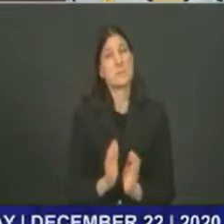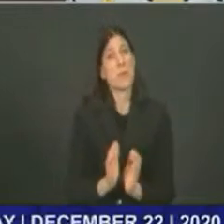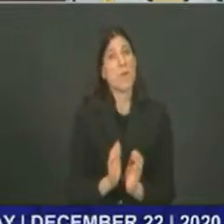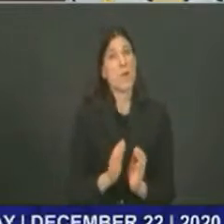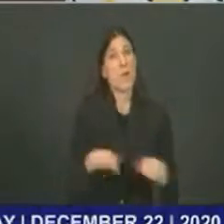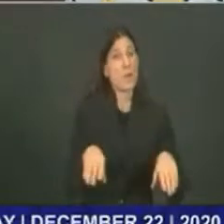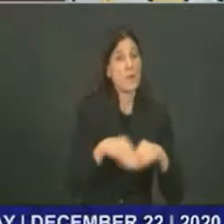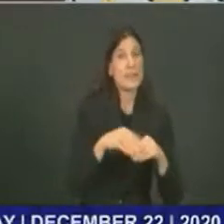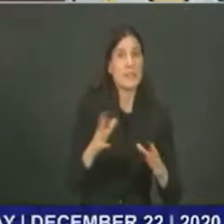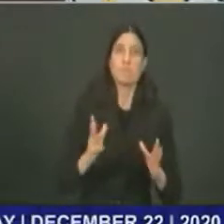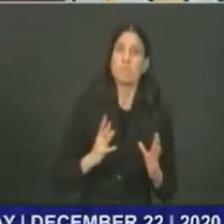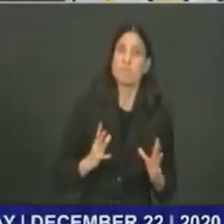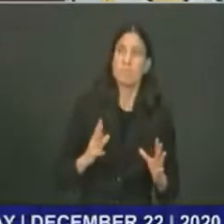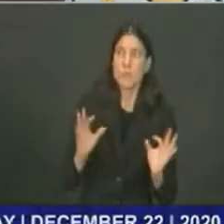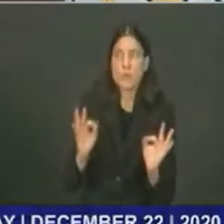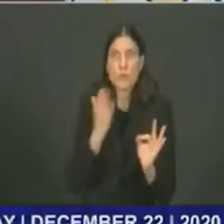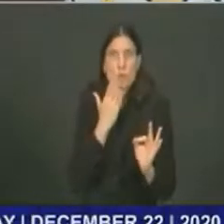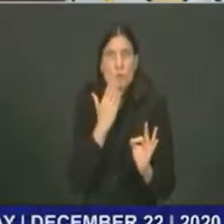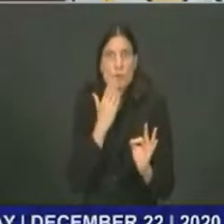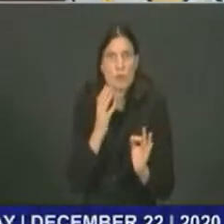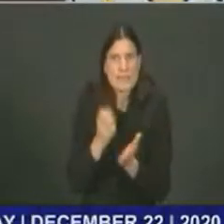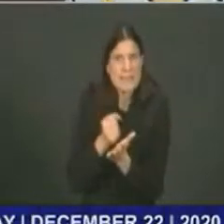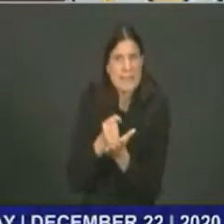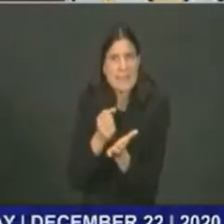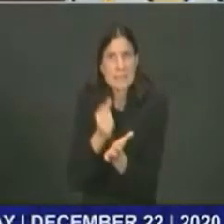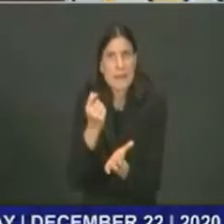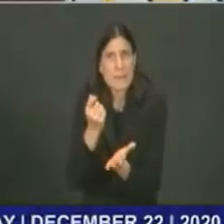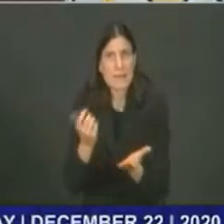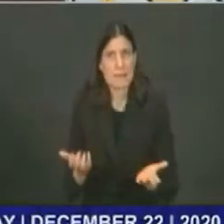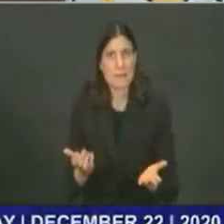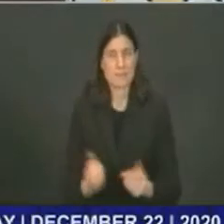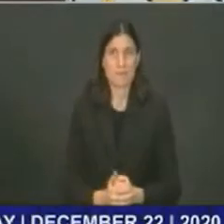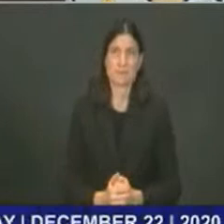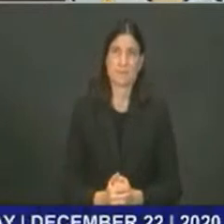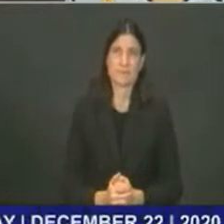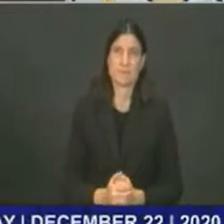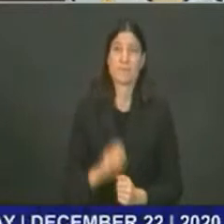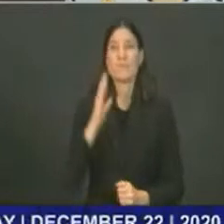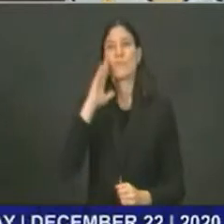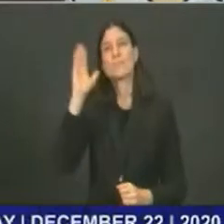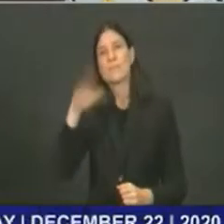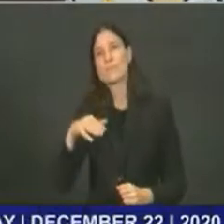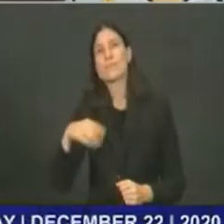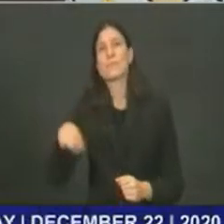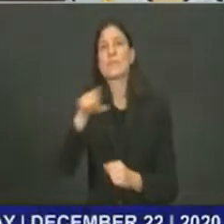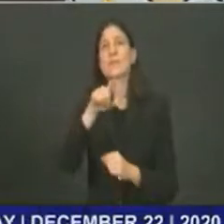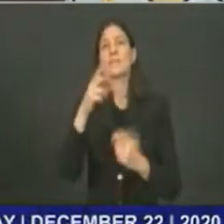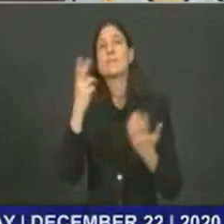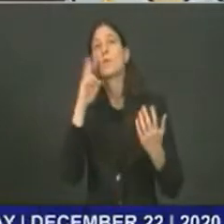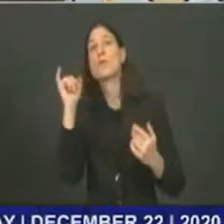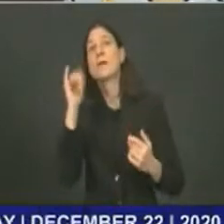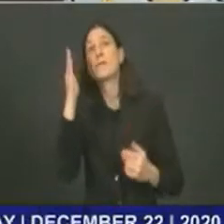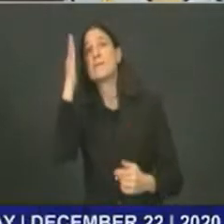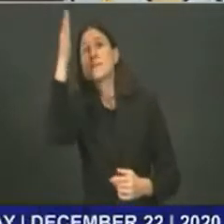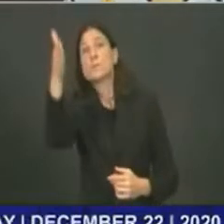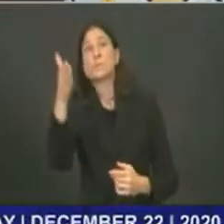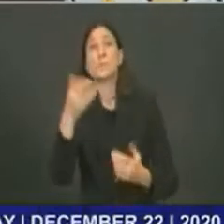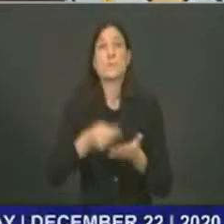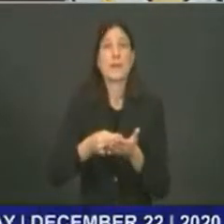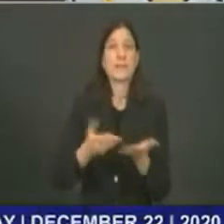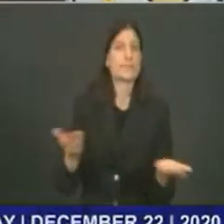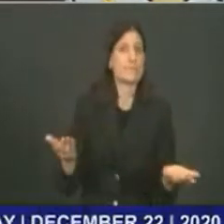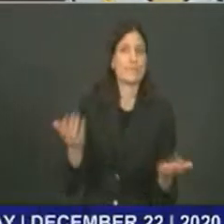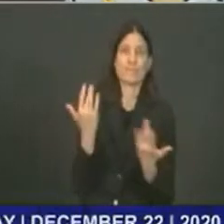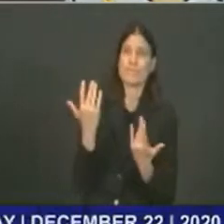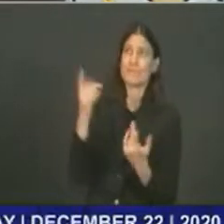we need to work towards better. That's only a start, even with the financial relief. So one tool is testing.